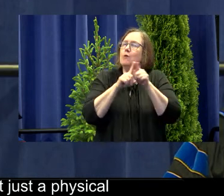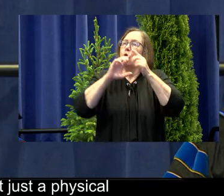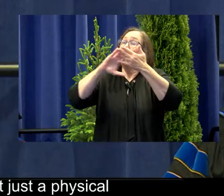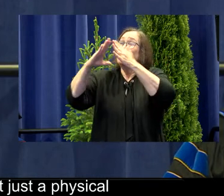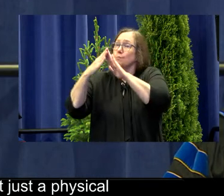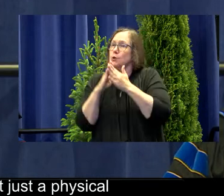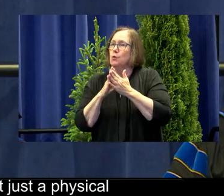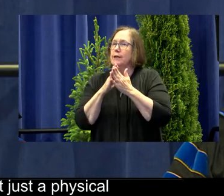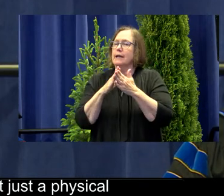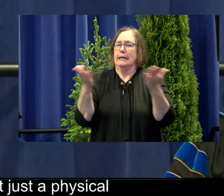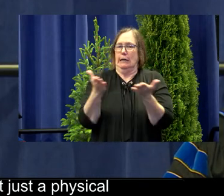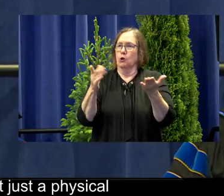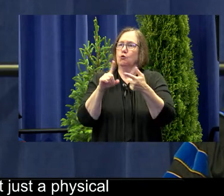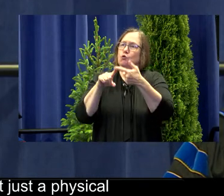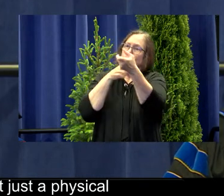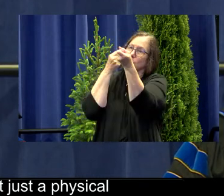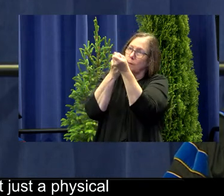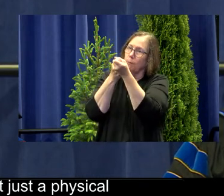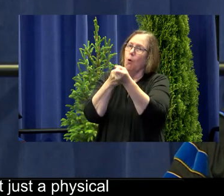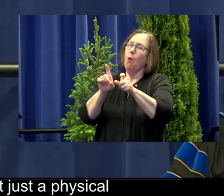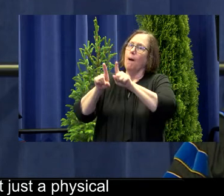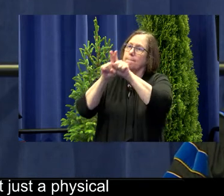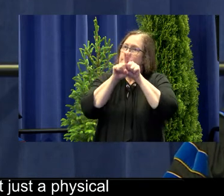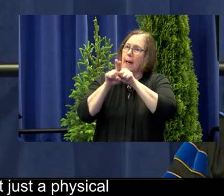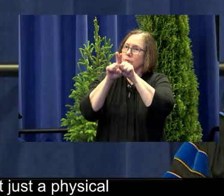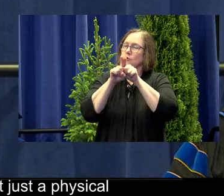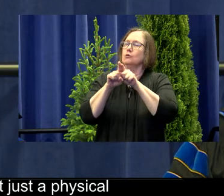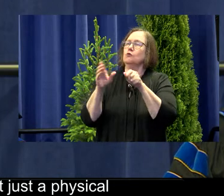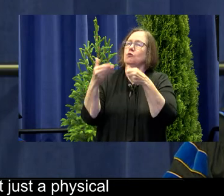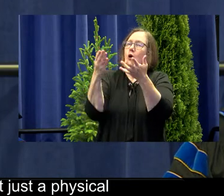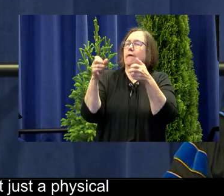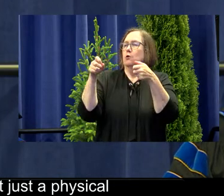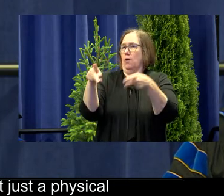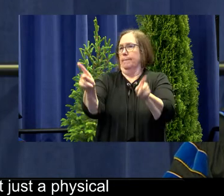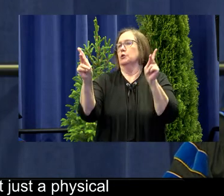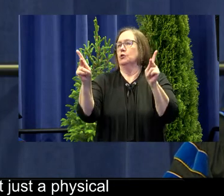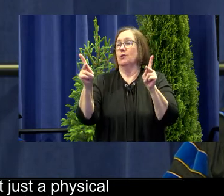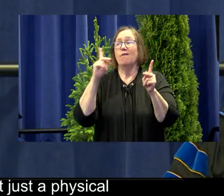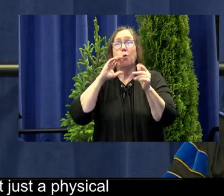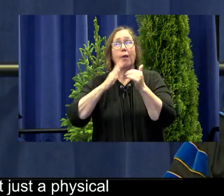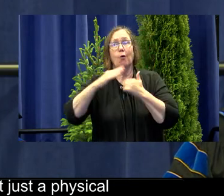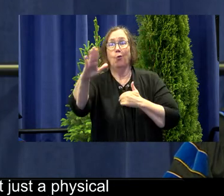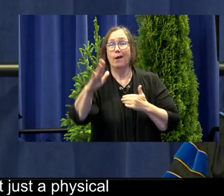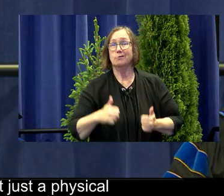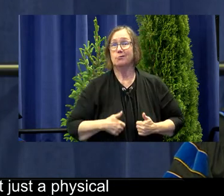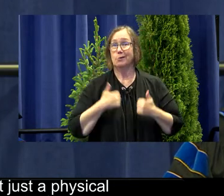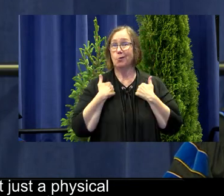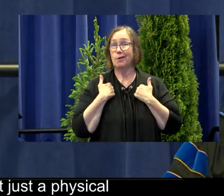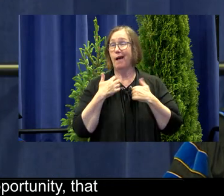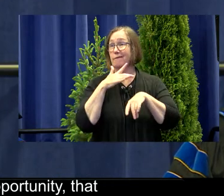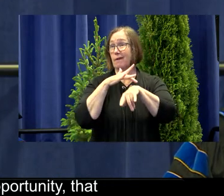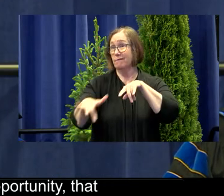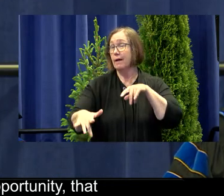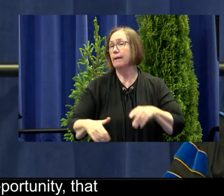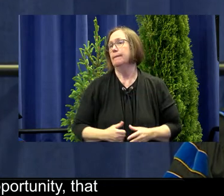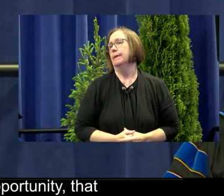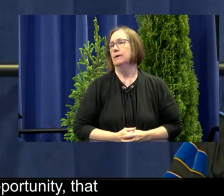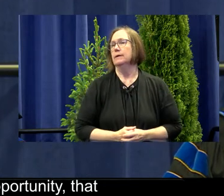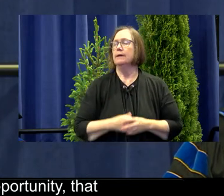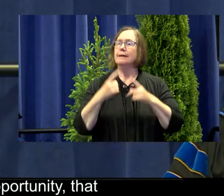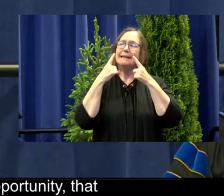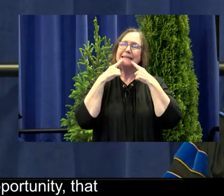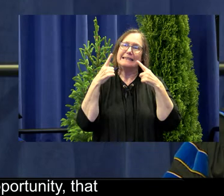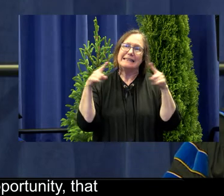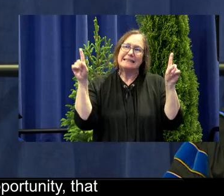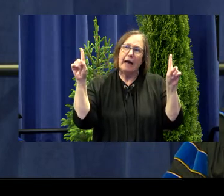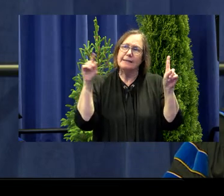support, mentorship, and opportunity that will remain with you throughout your lives. Success is not